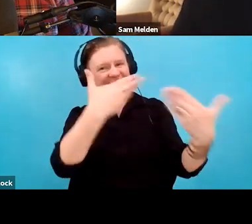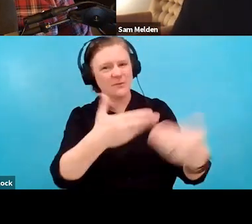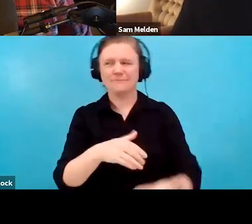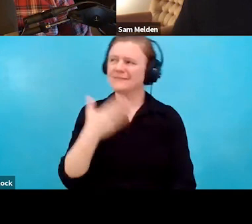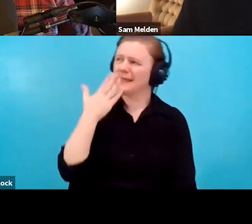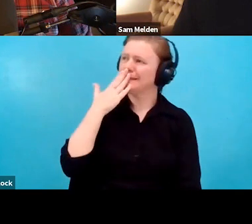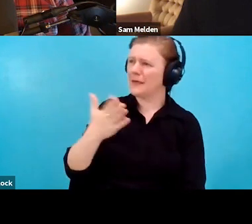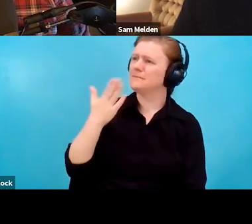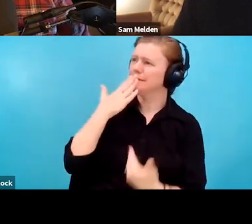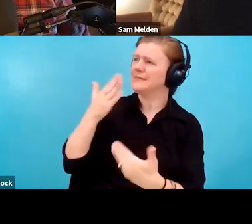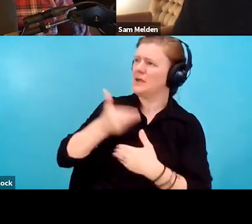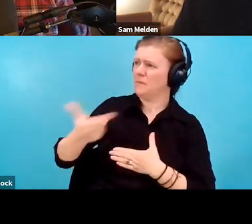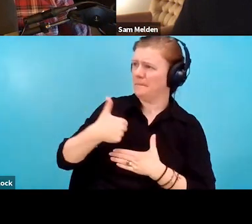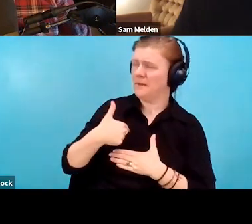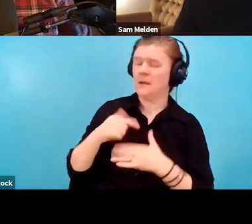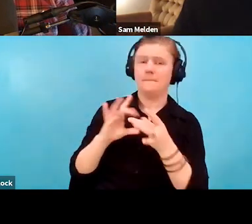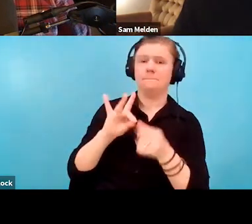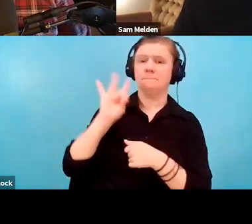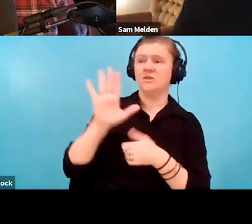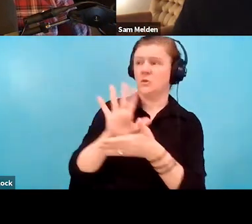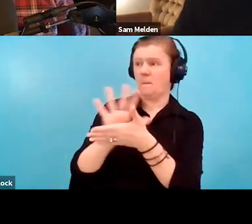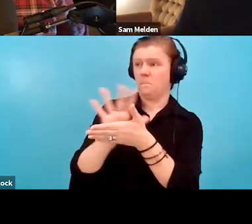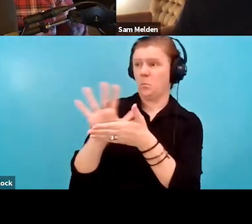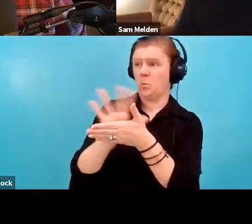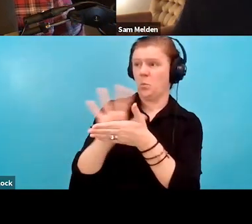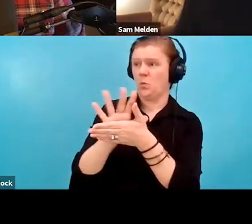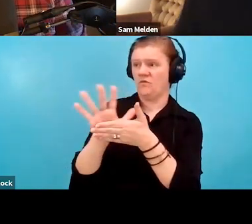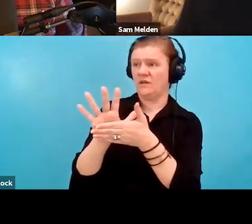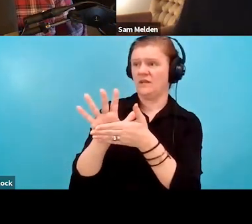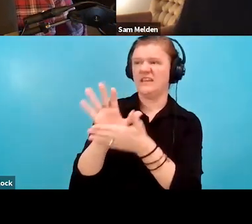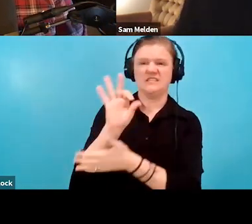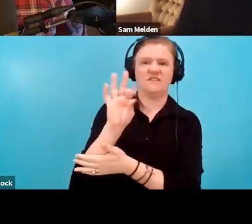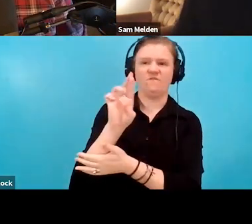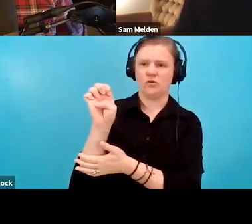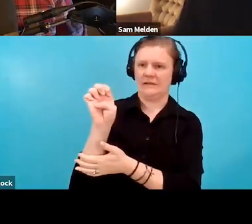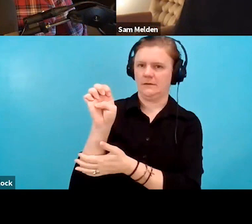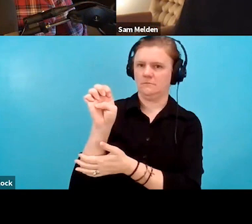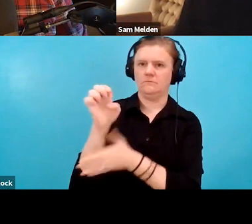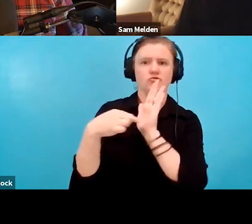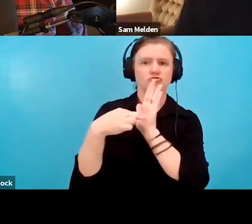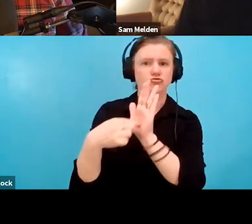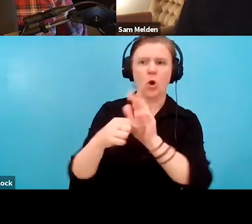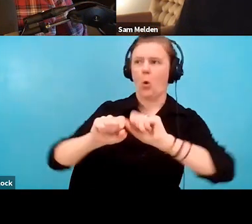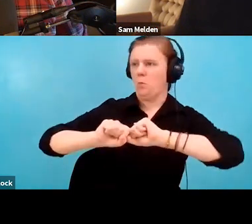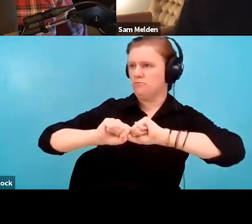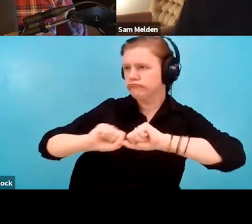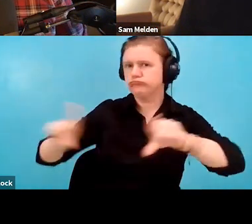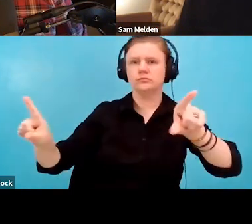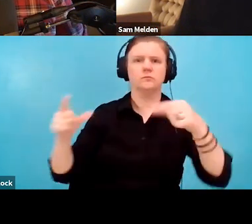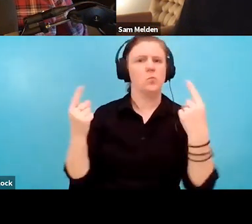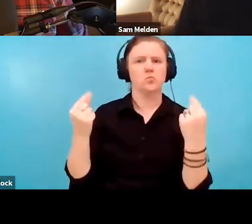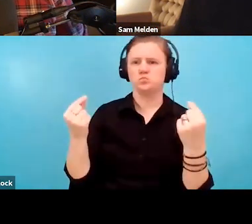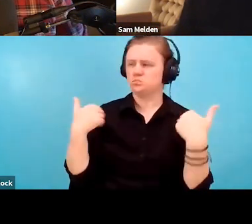you. I'm grateful to be here. Just wanted to mention that the movie is completely free. You may show it, you may display it, you may do whatever you